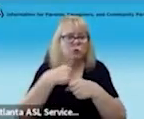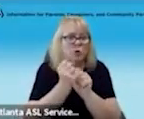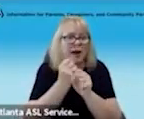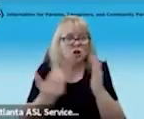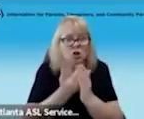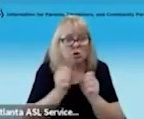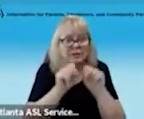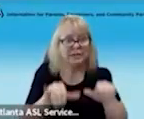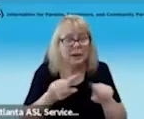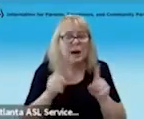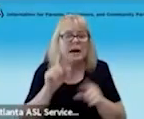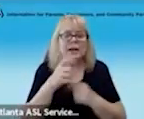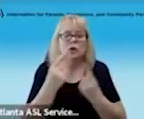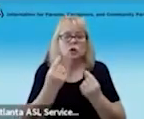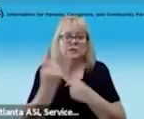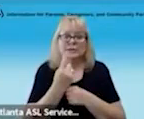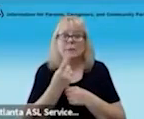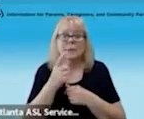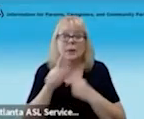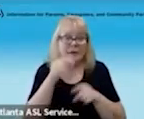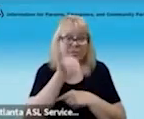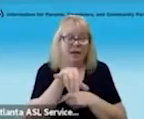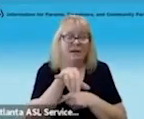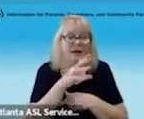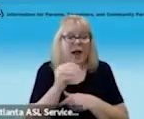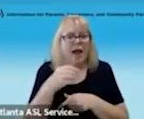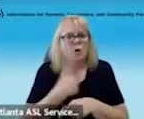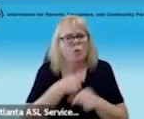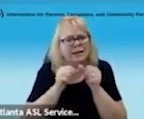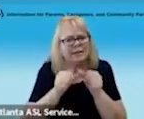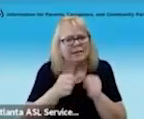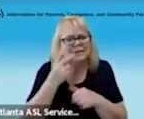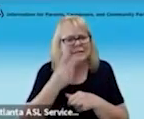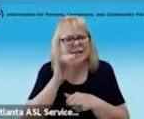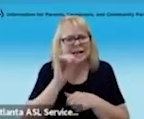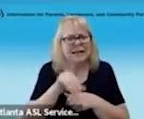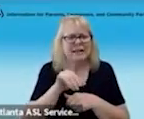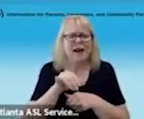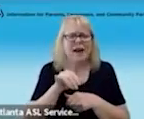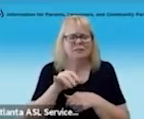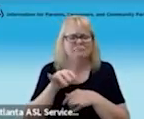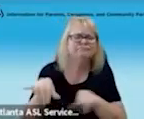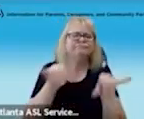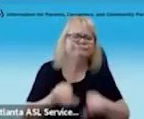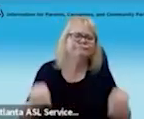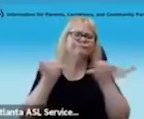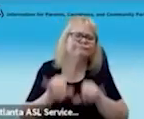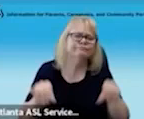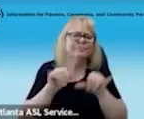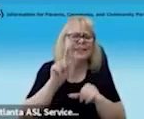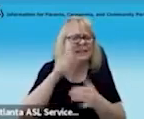community. That these systems don't work. I don't know if we need to work on the systems or recreate systems,